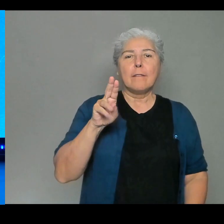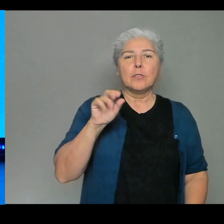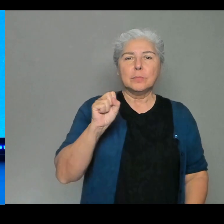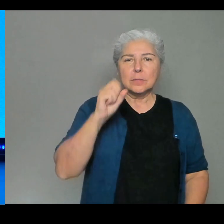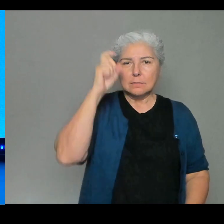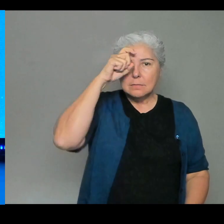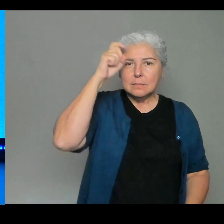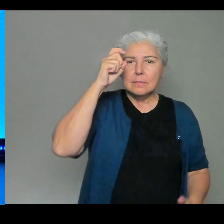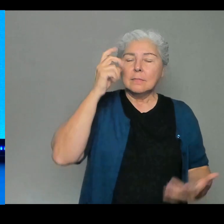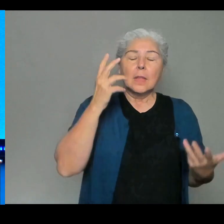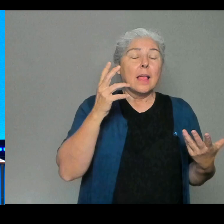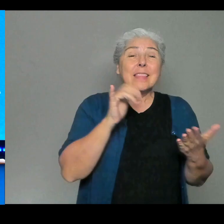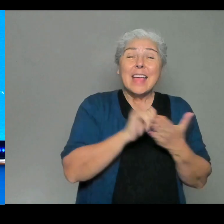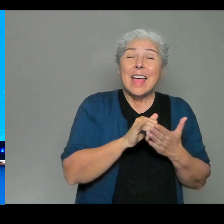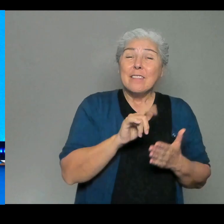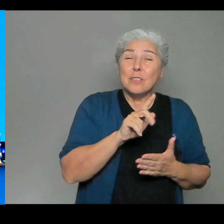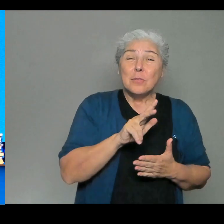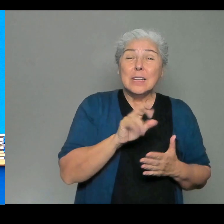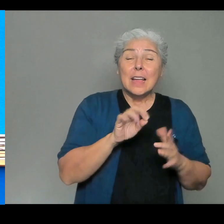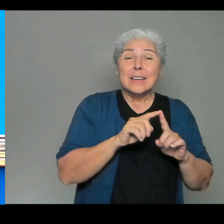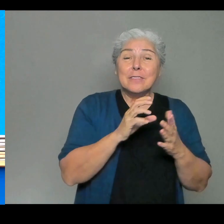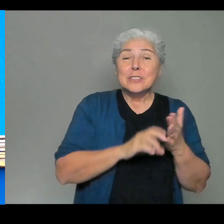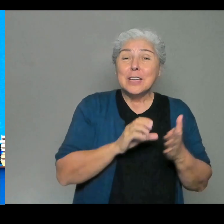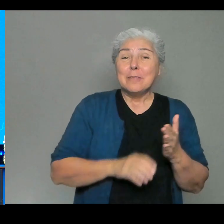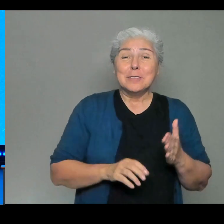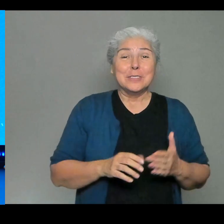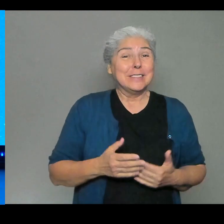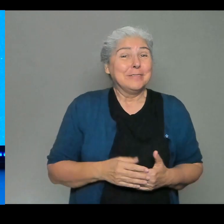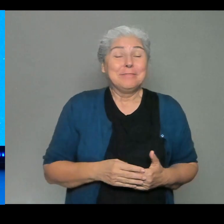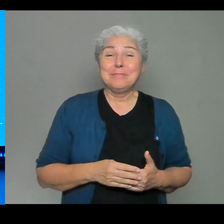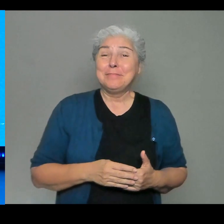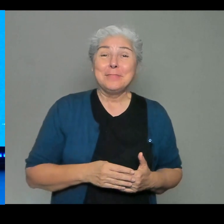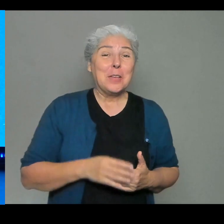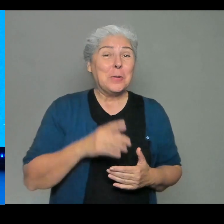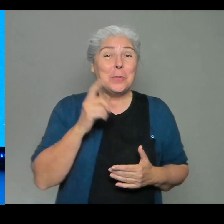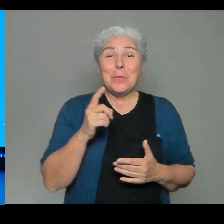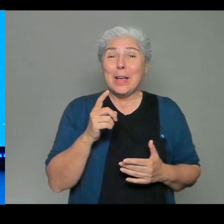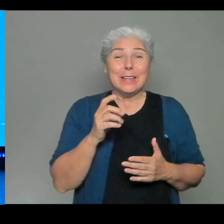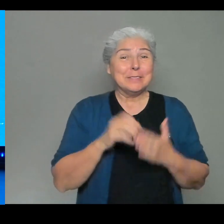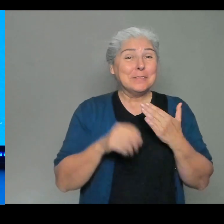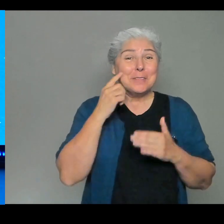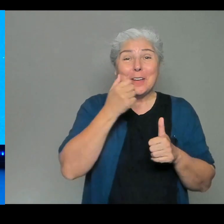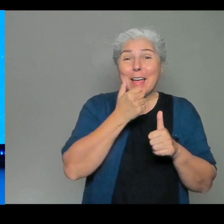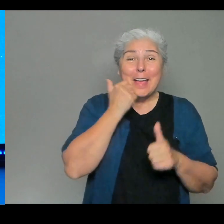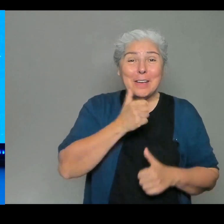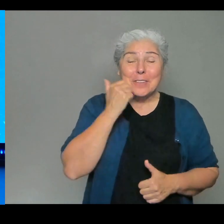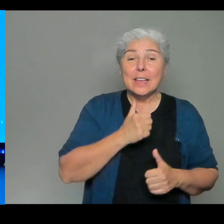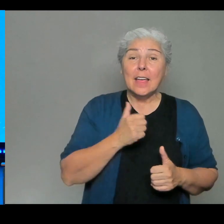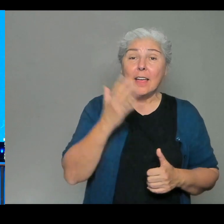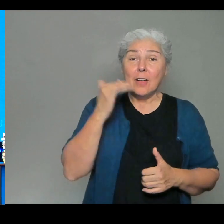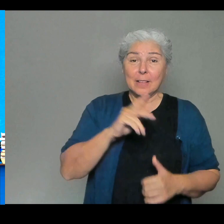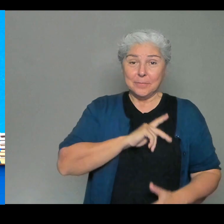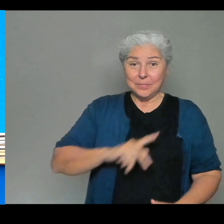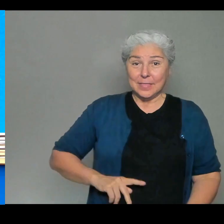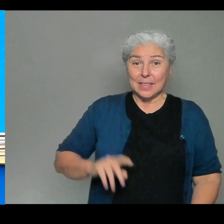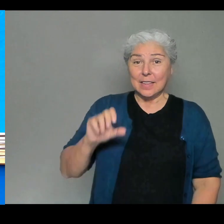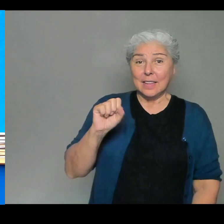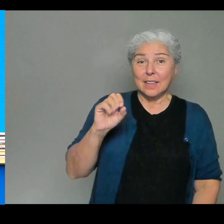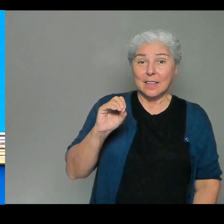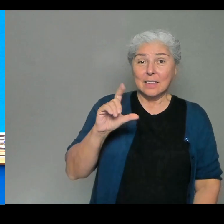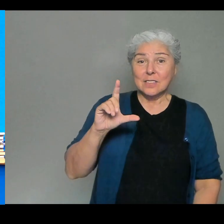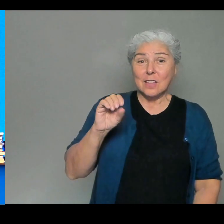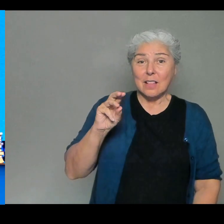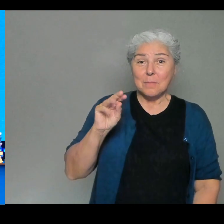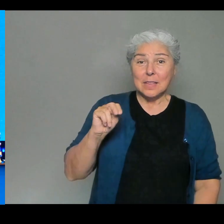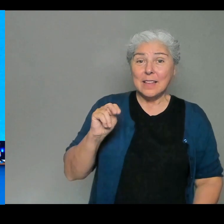31 chapters of wisdom, one for every day of the month, no matter how long the month is. Solomon asked God